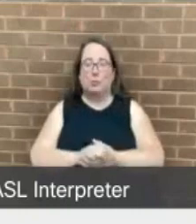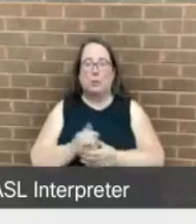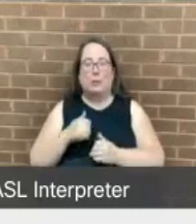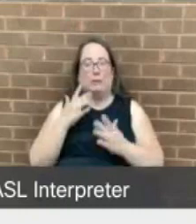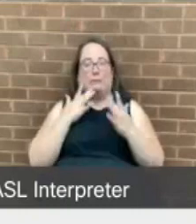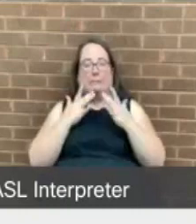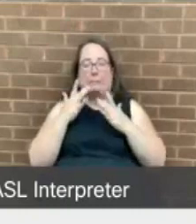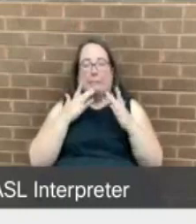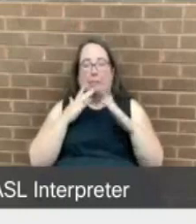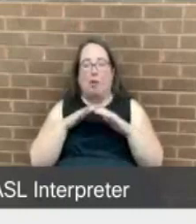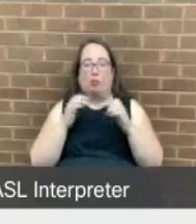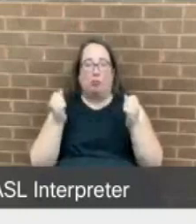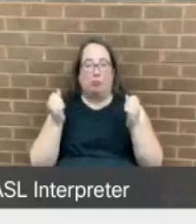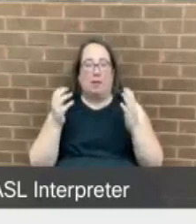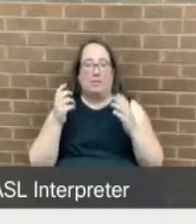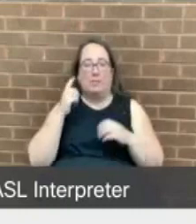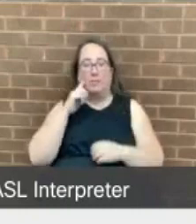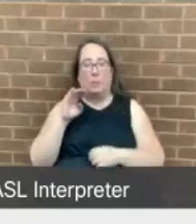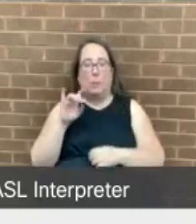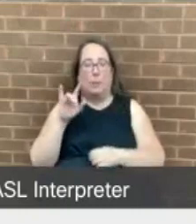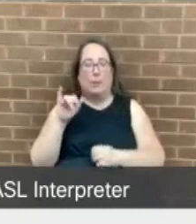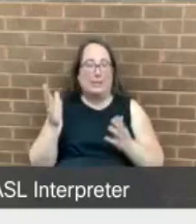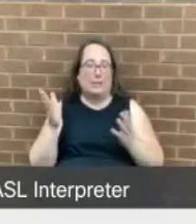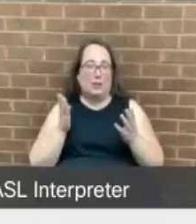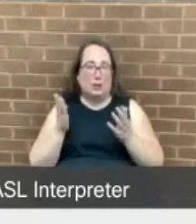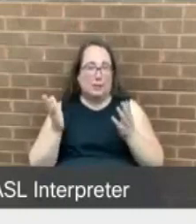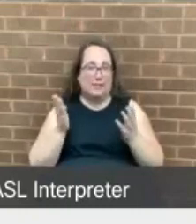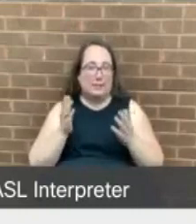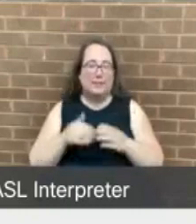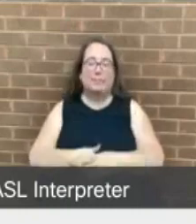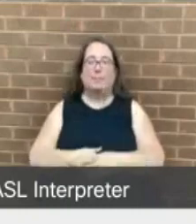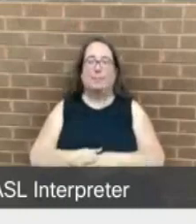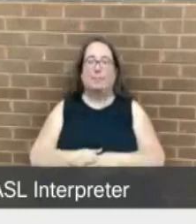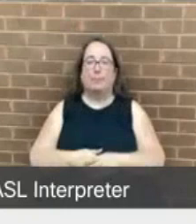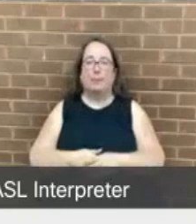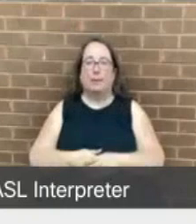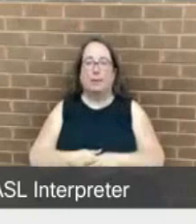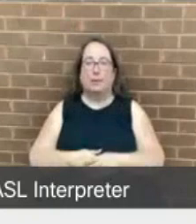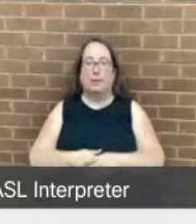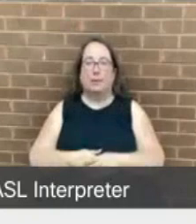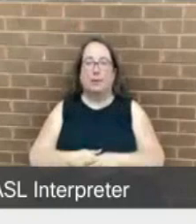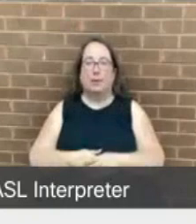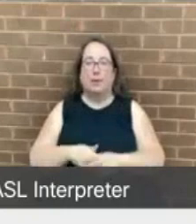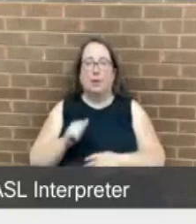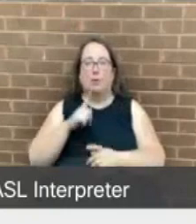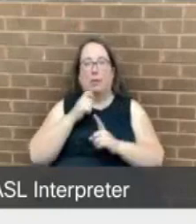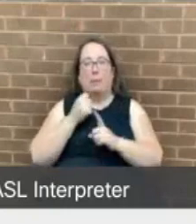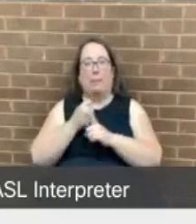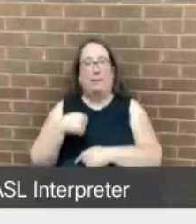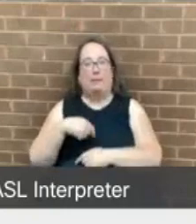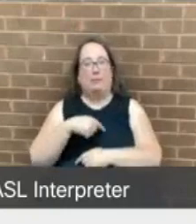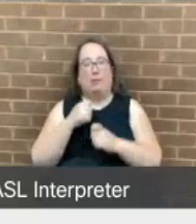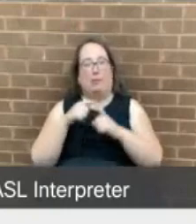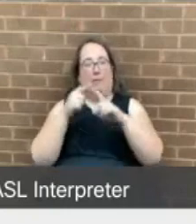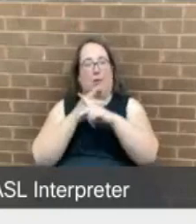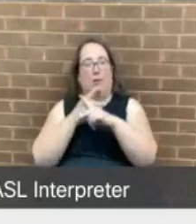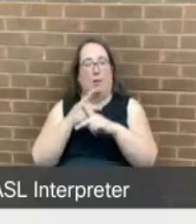on our drivers for our mobility service for our disabled citizens, and that's really impacting us. We're trying to figure out